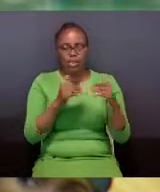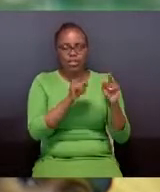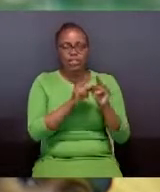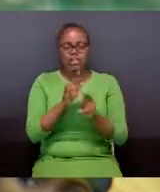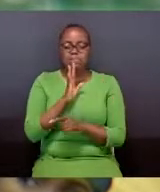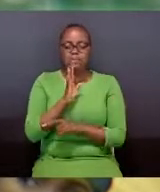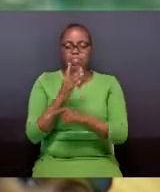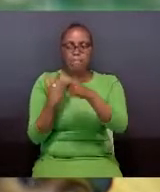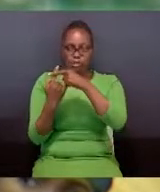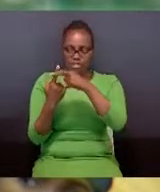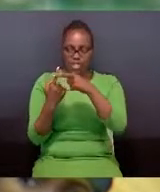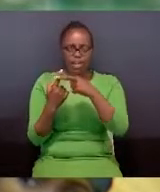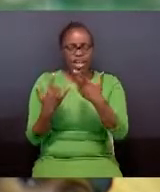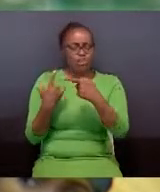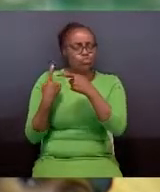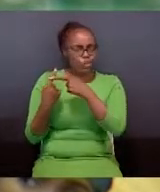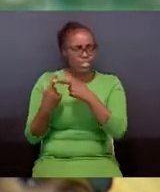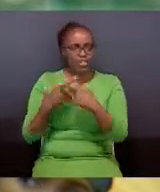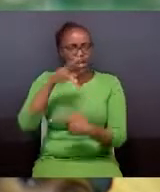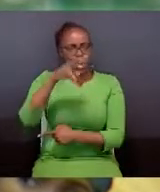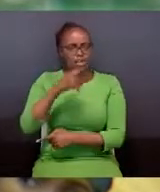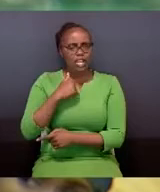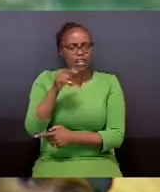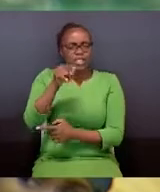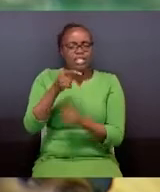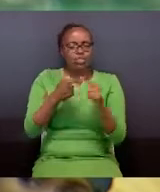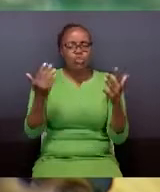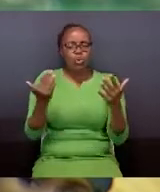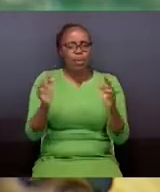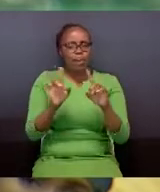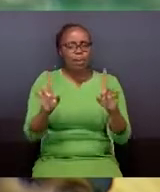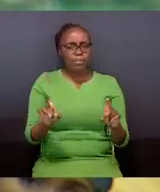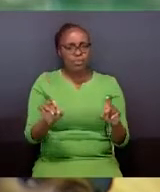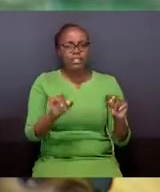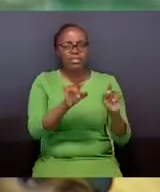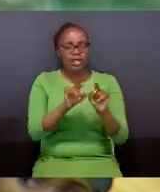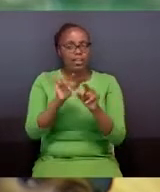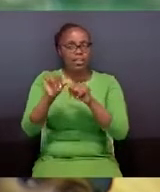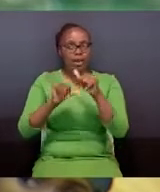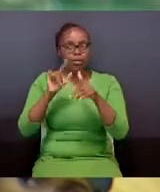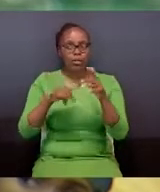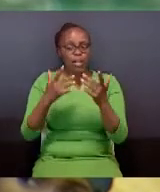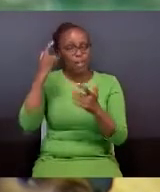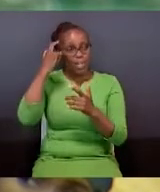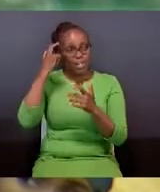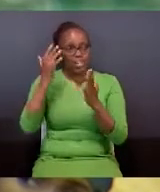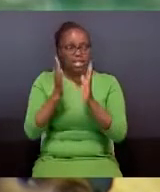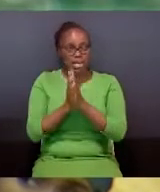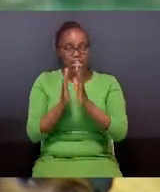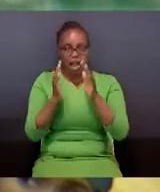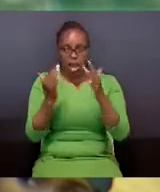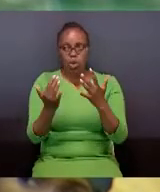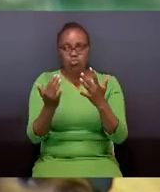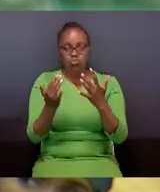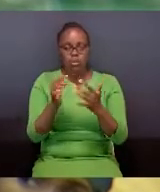so positively, so optimistically. Where does that light come from? And I think this is really about mindset, right? And how